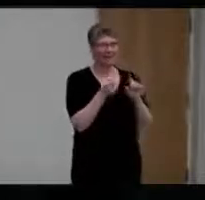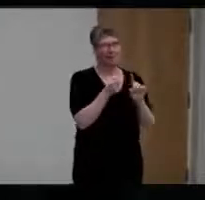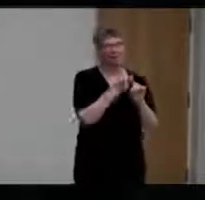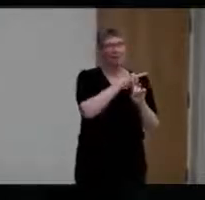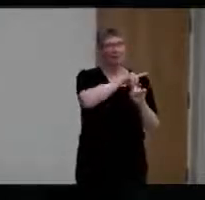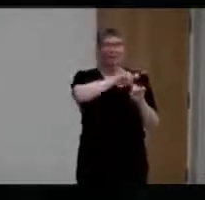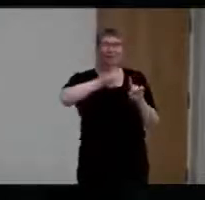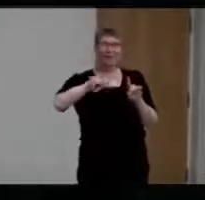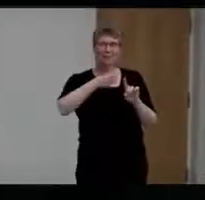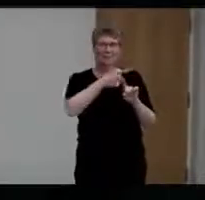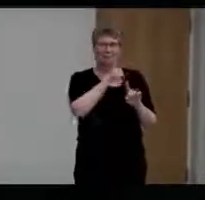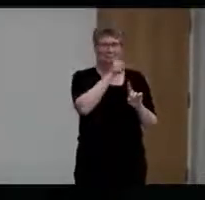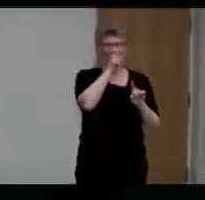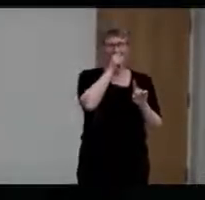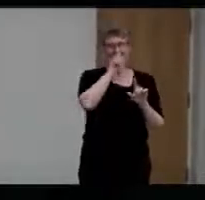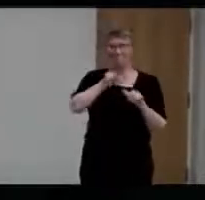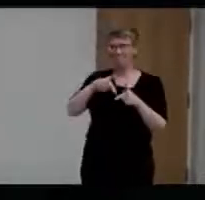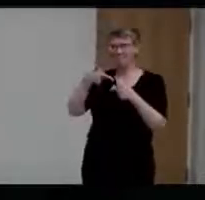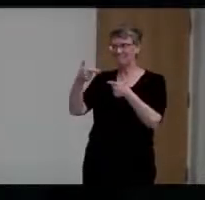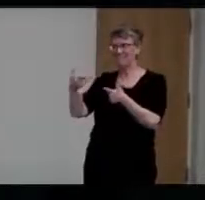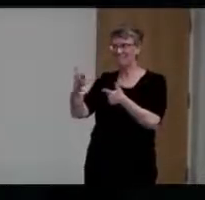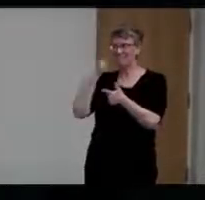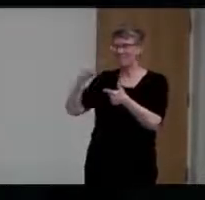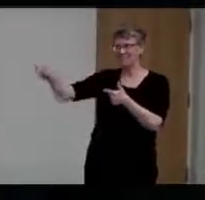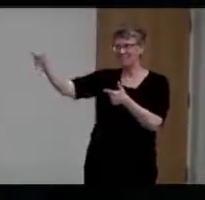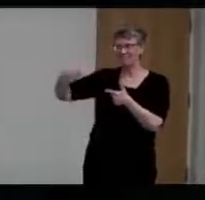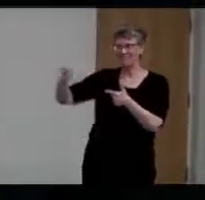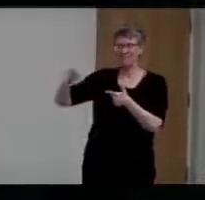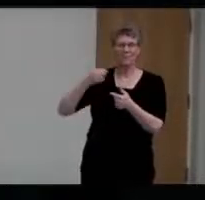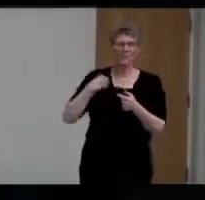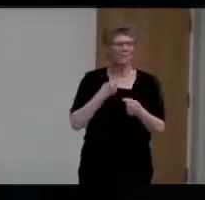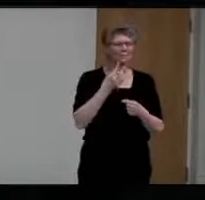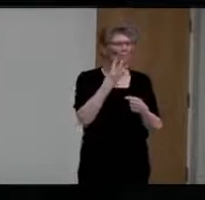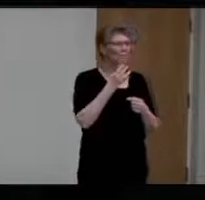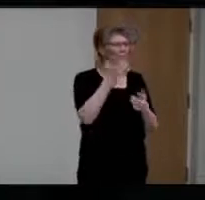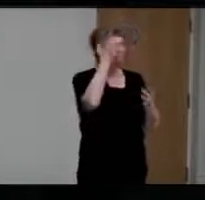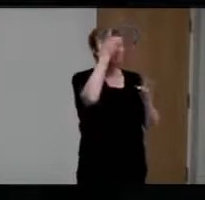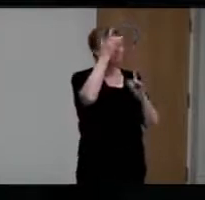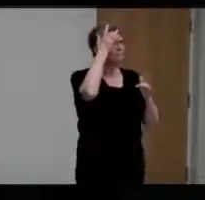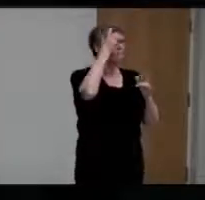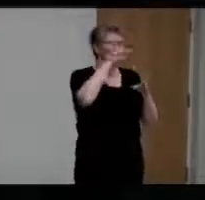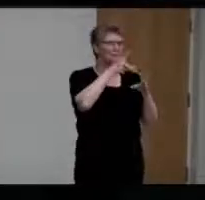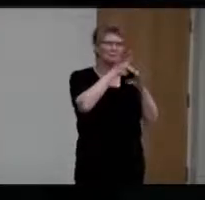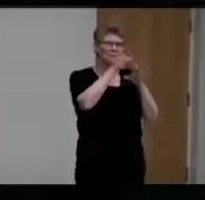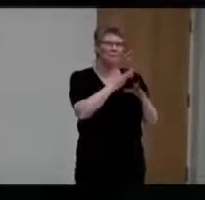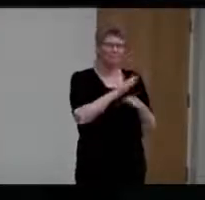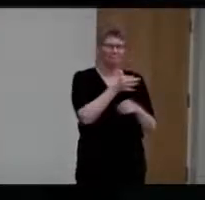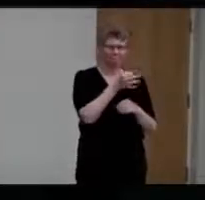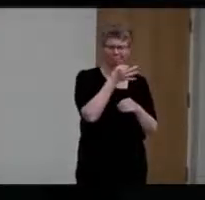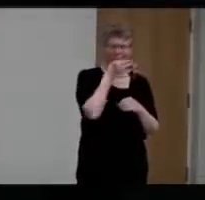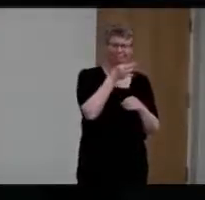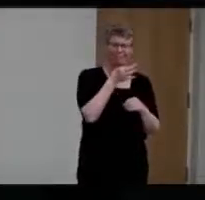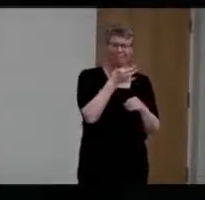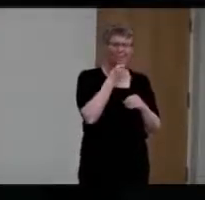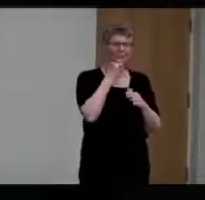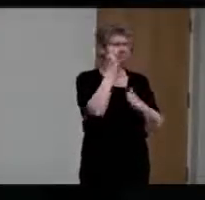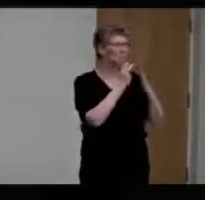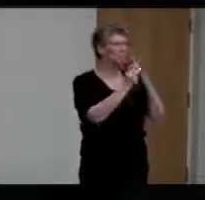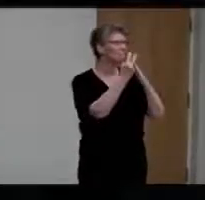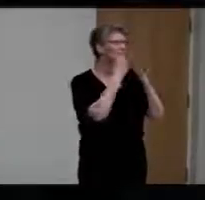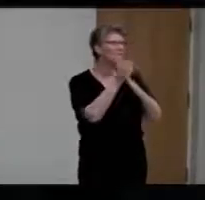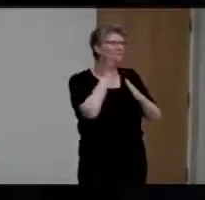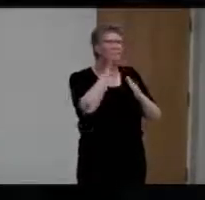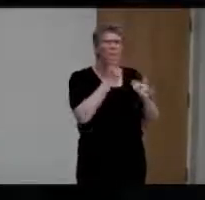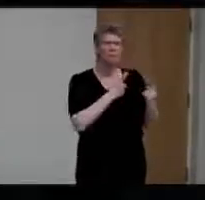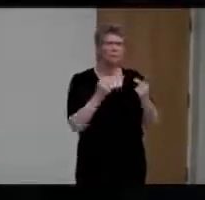thoughts on the applications of AI because, as mentioned, we do have four brilliant professionals and visionaries, quite frankly, here with us on the stage tonight.